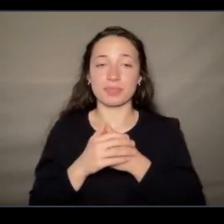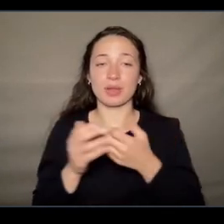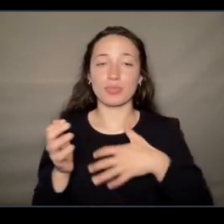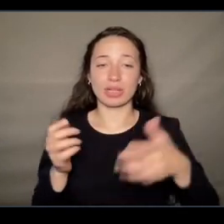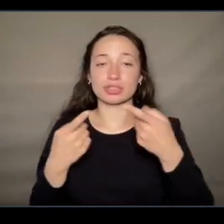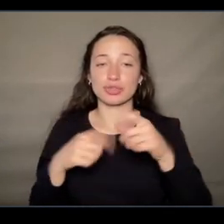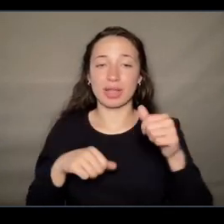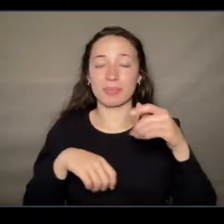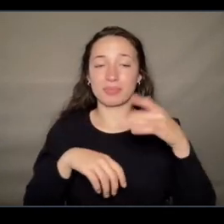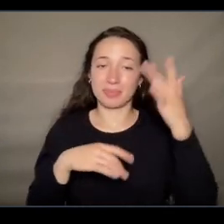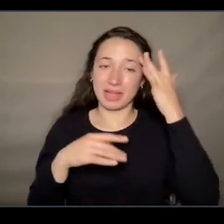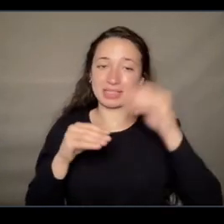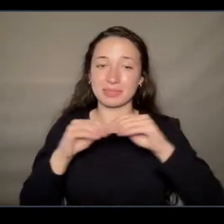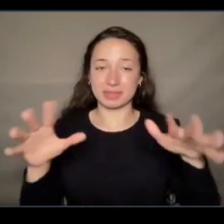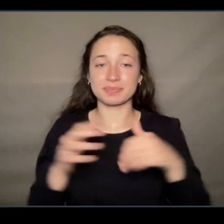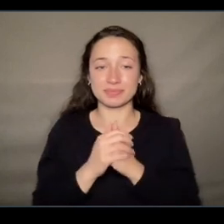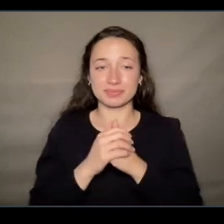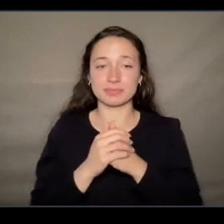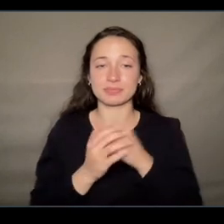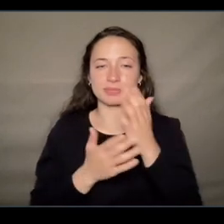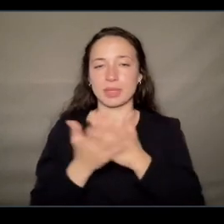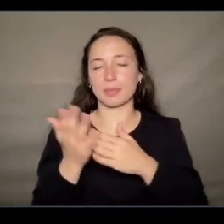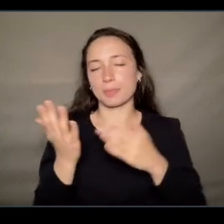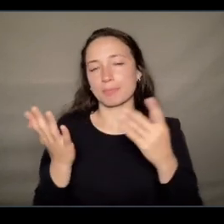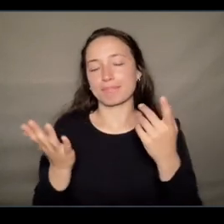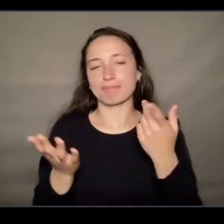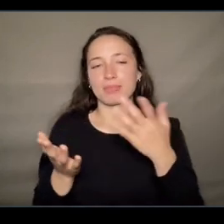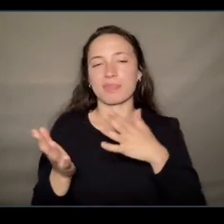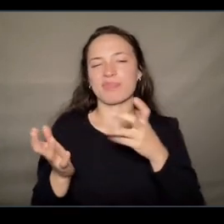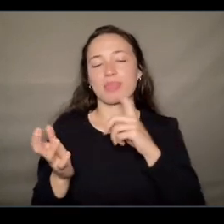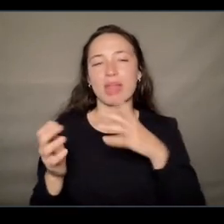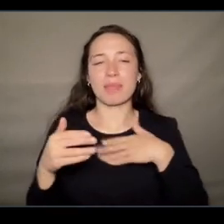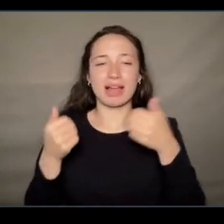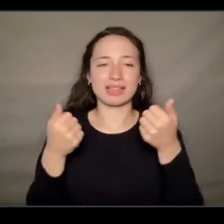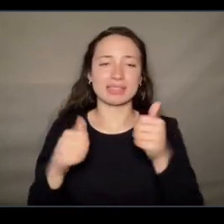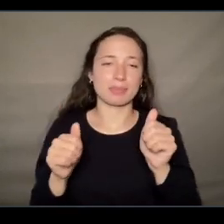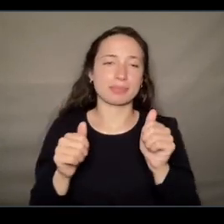a Pandemic, was something of my attempt to